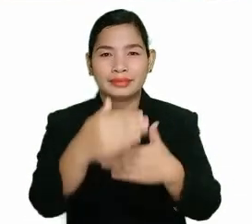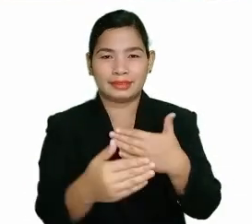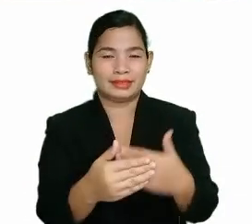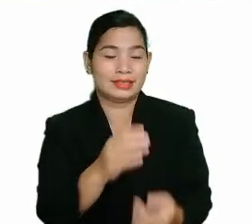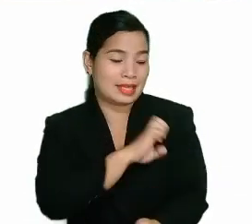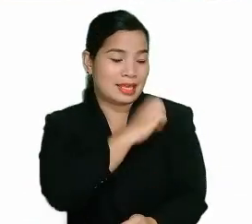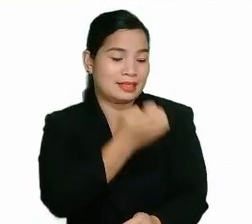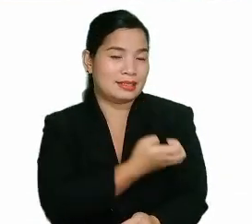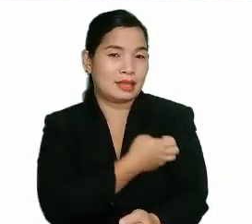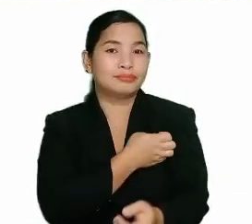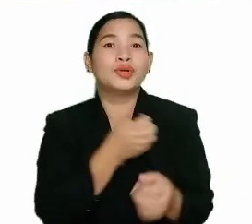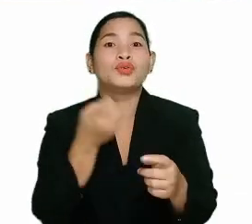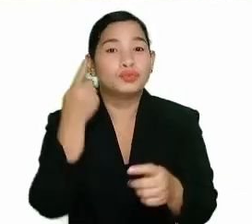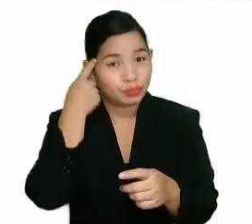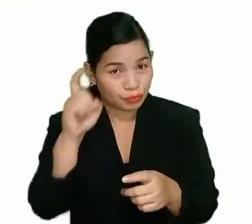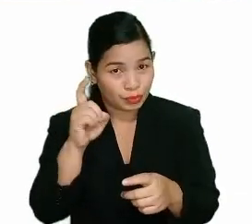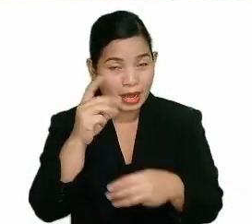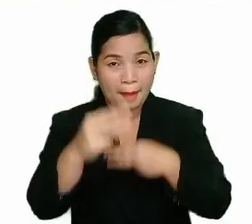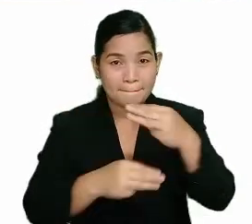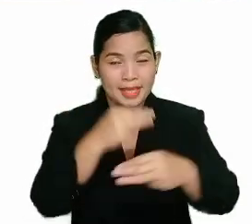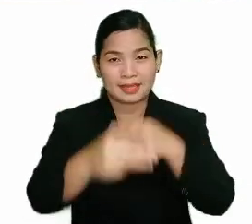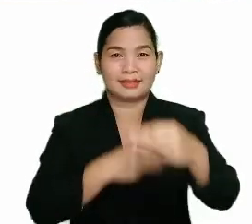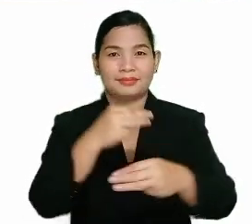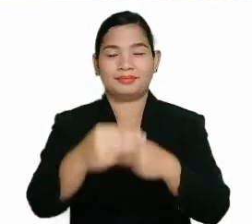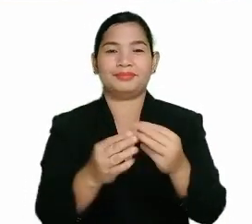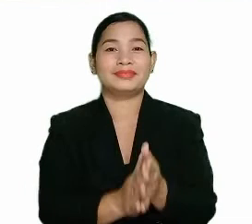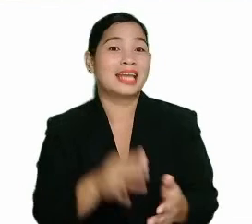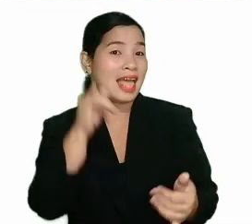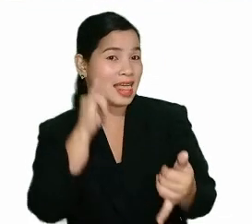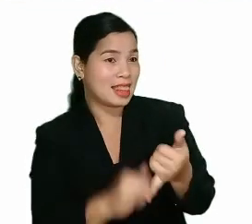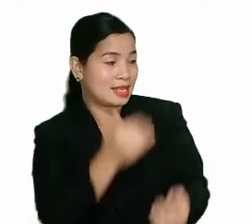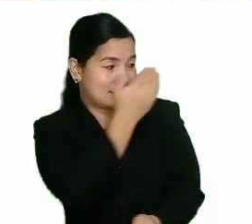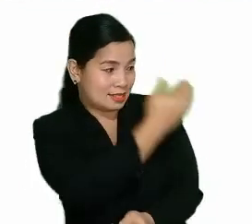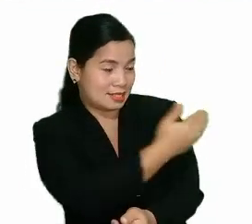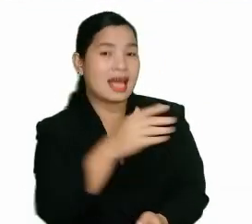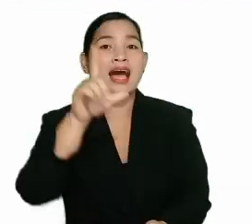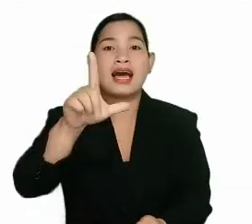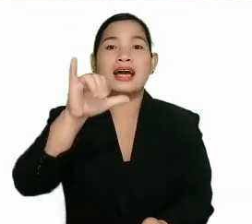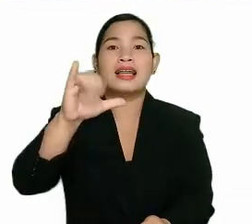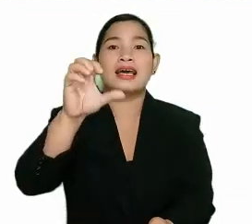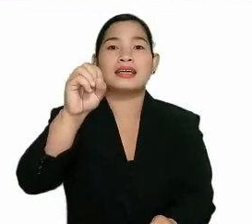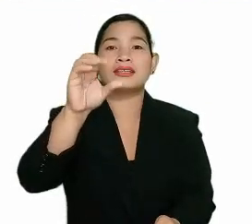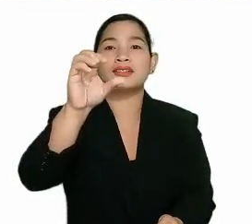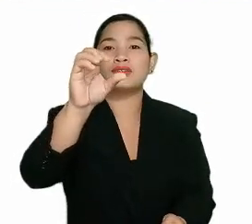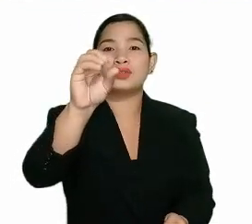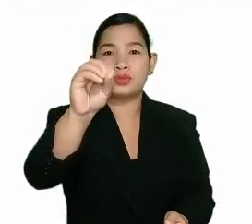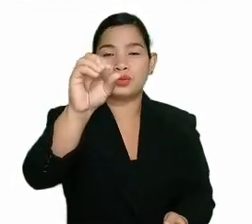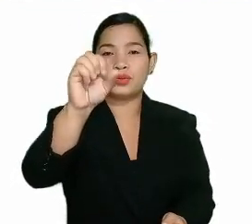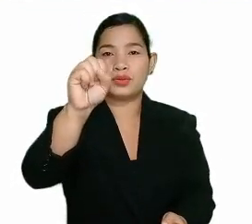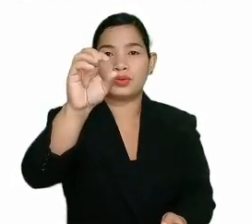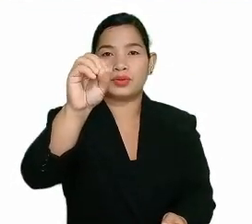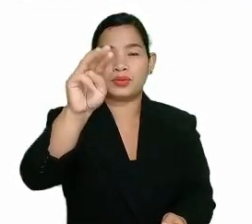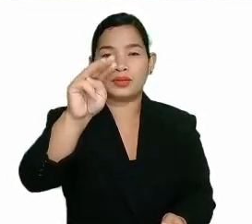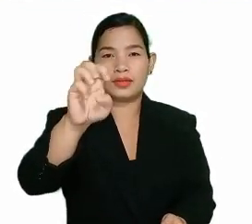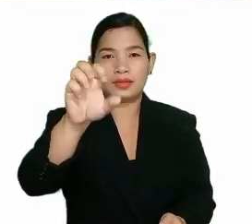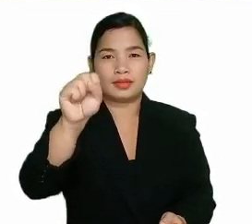for metabolism. And last on, the lysosomes, which is membrane-bound